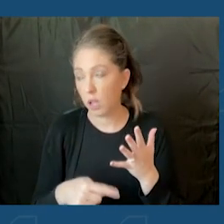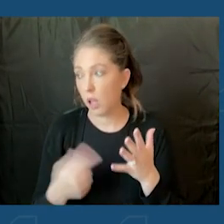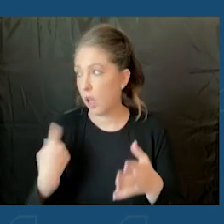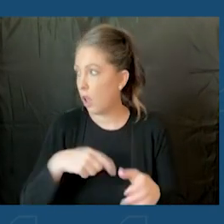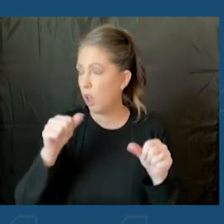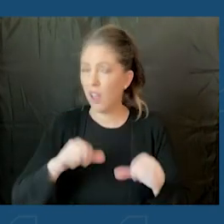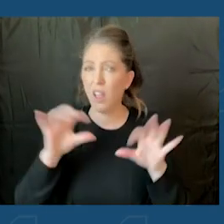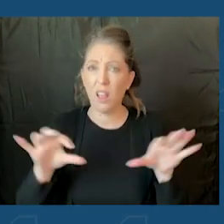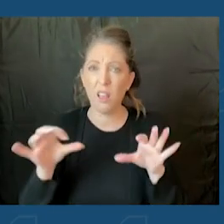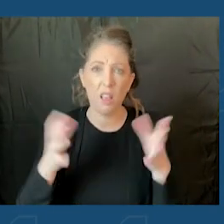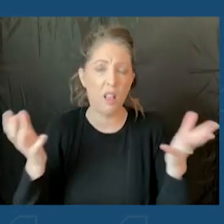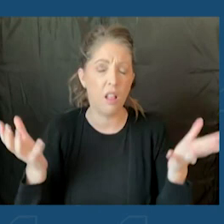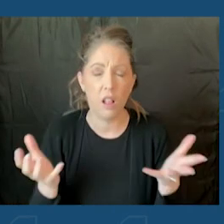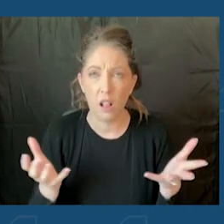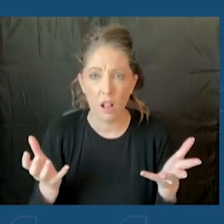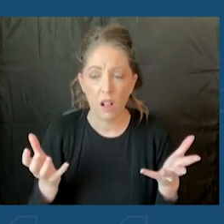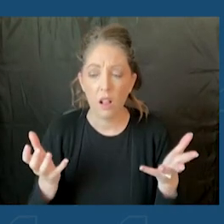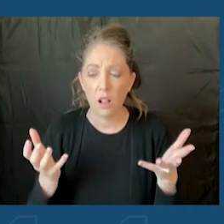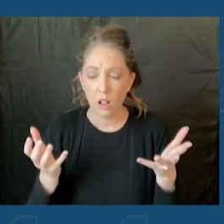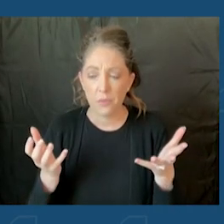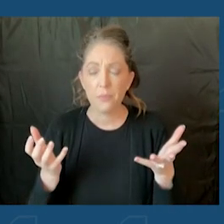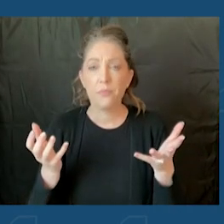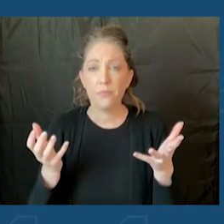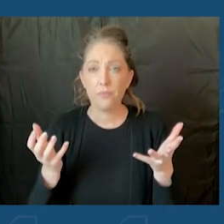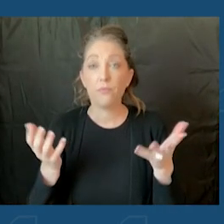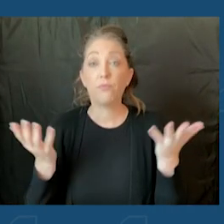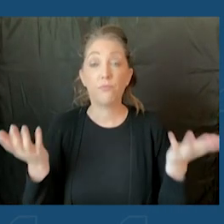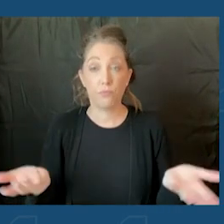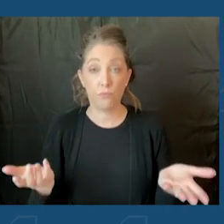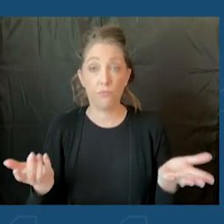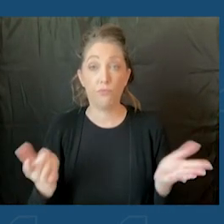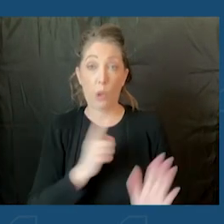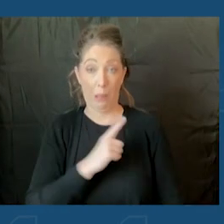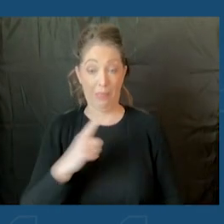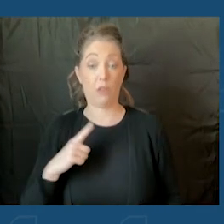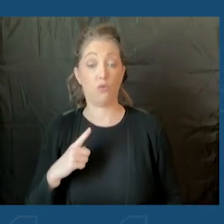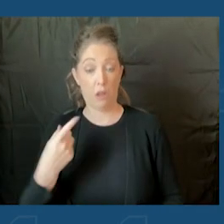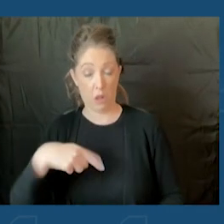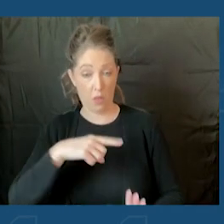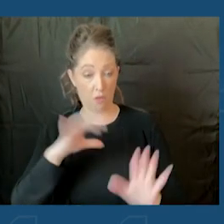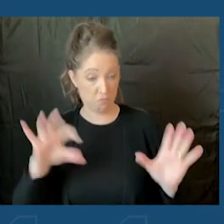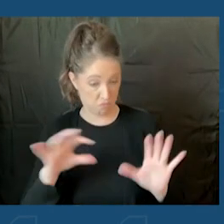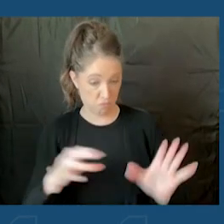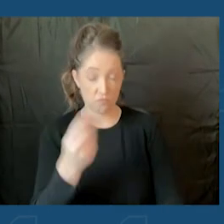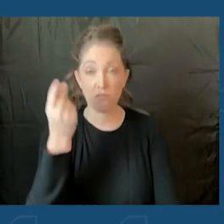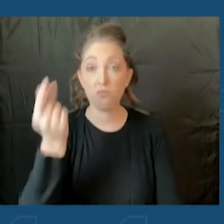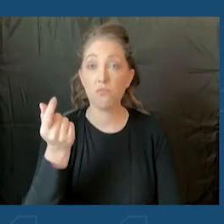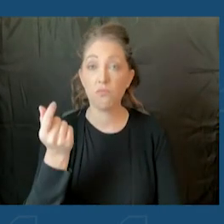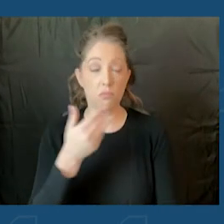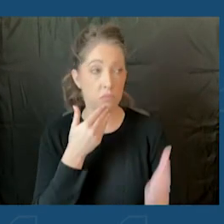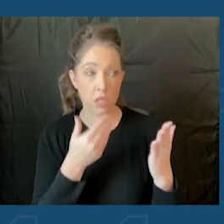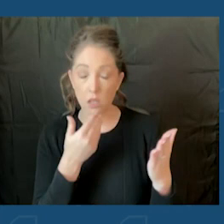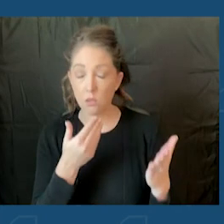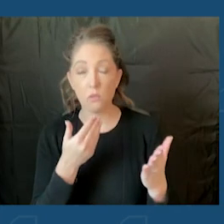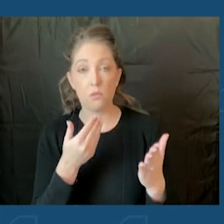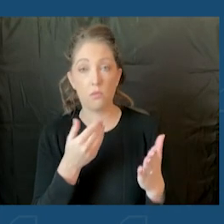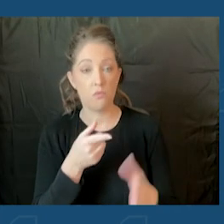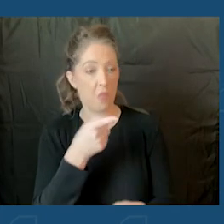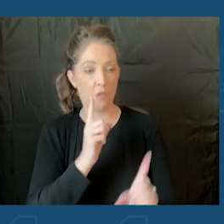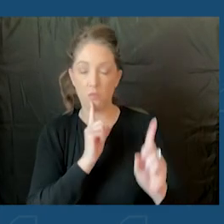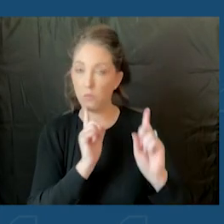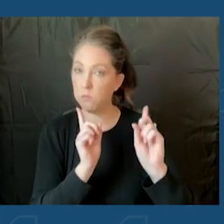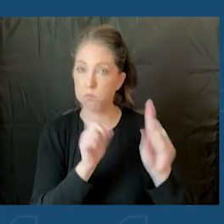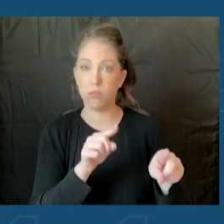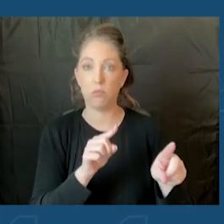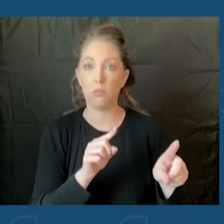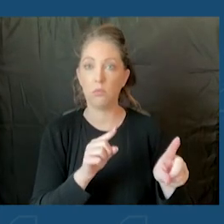do? So the legislature acted quickly, and I commend them for being so responsive to our